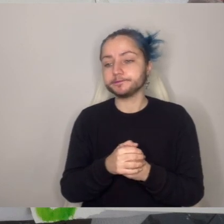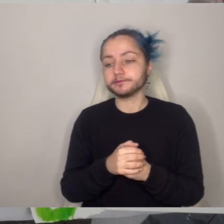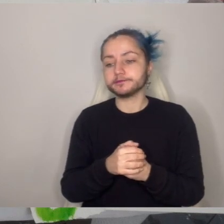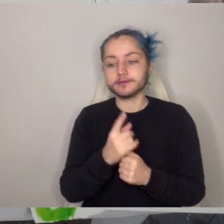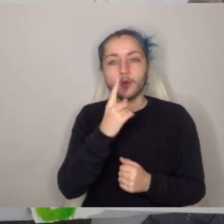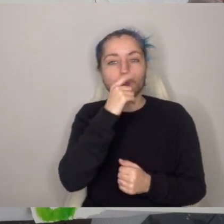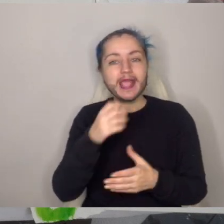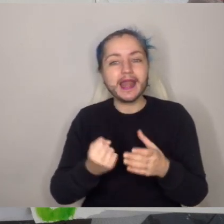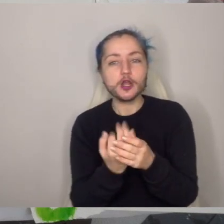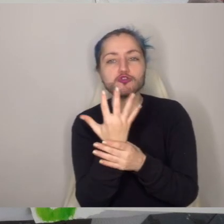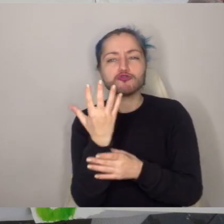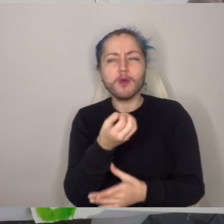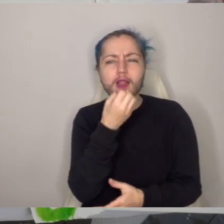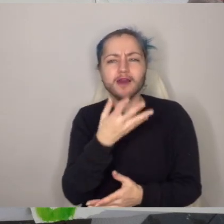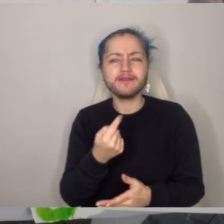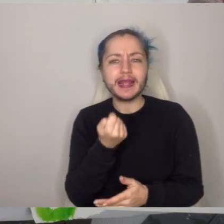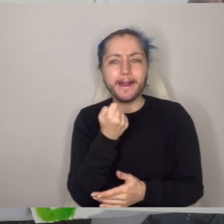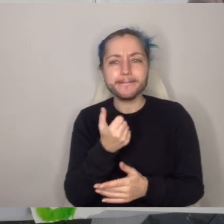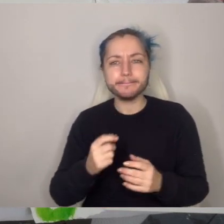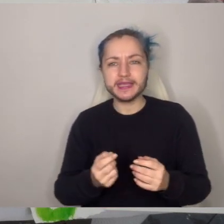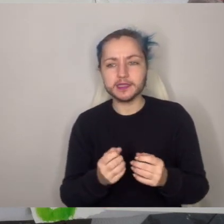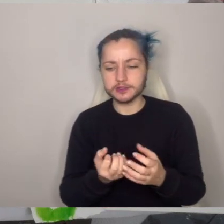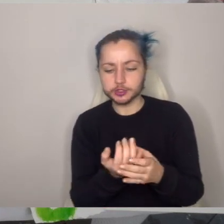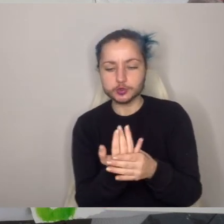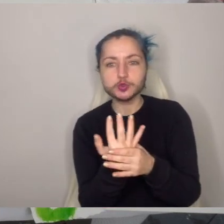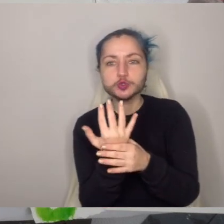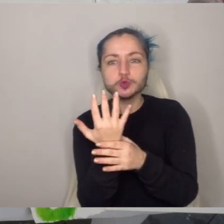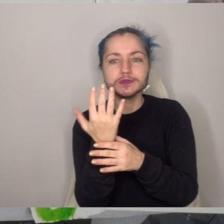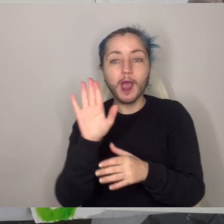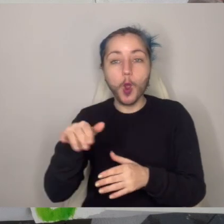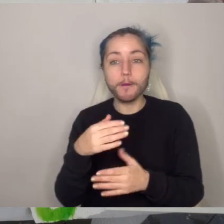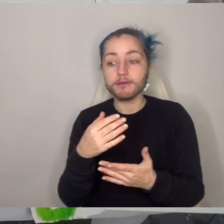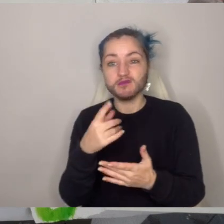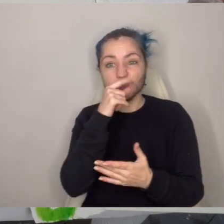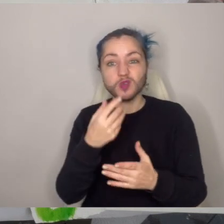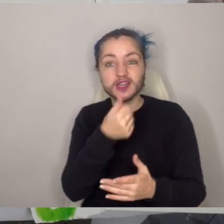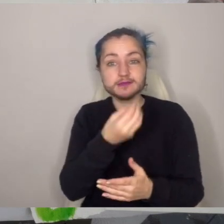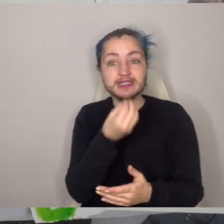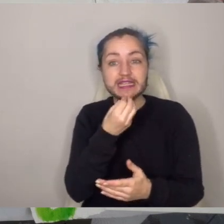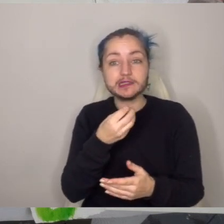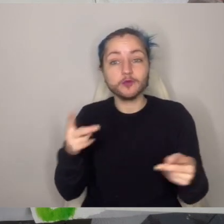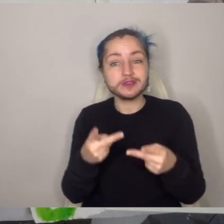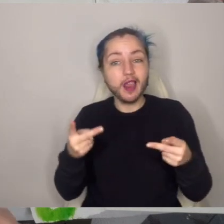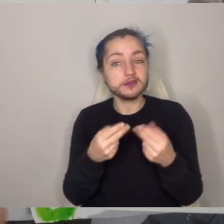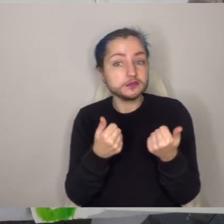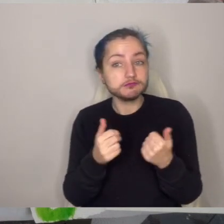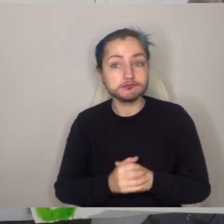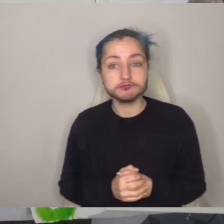about how we can grow some of these lovely bean shoots at home in the kitchen to put into salads.